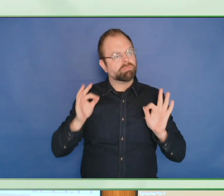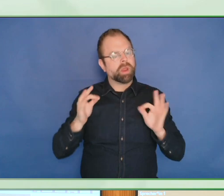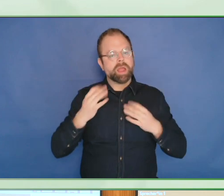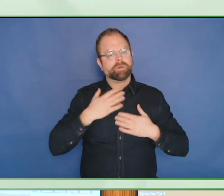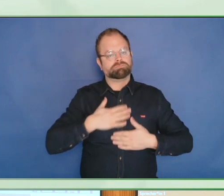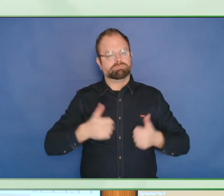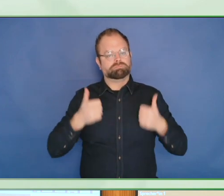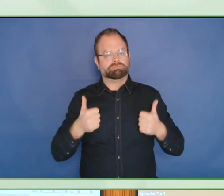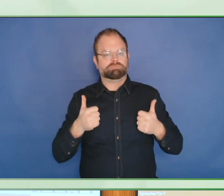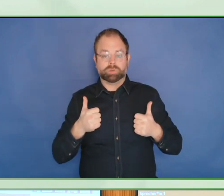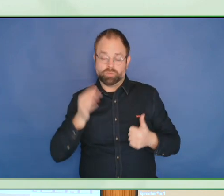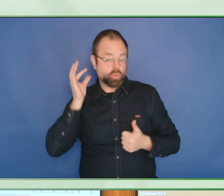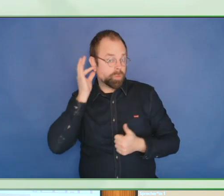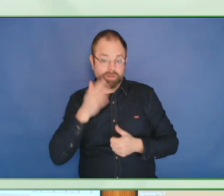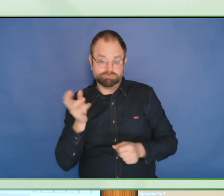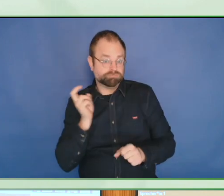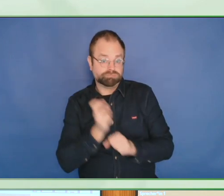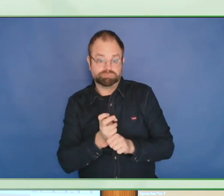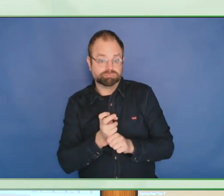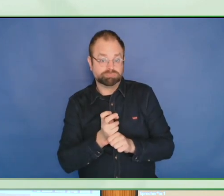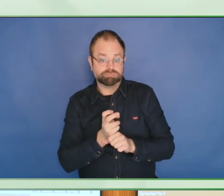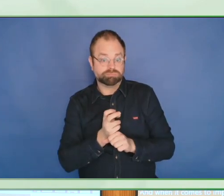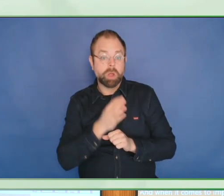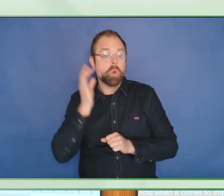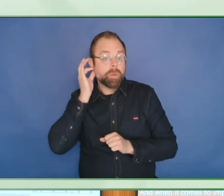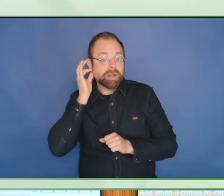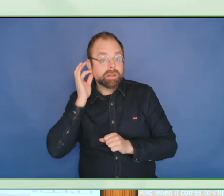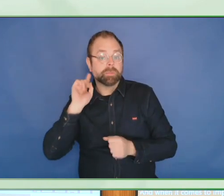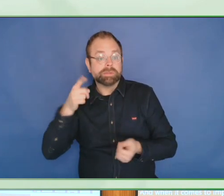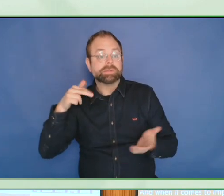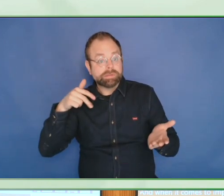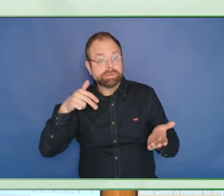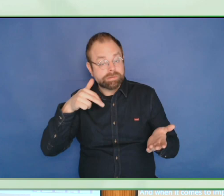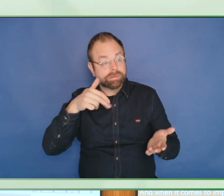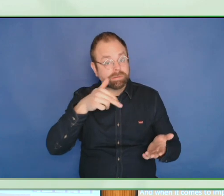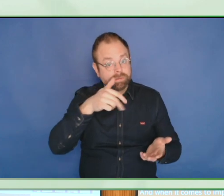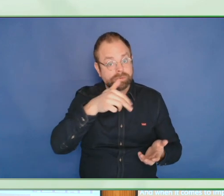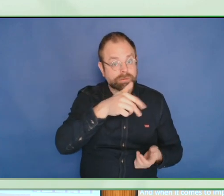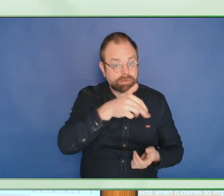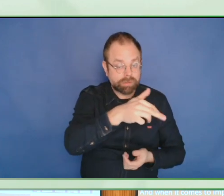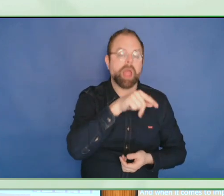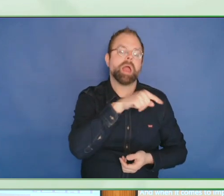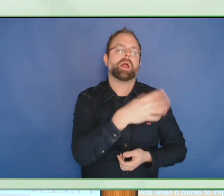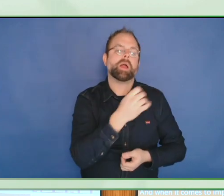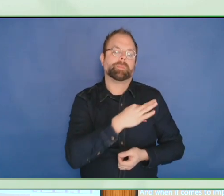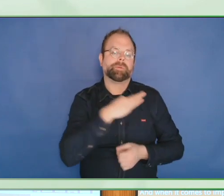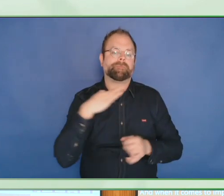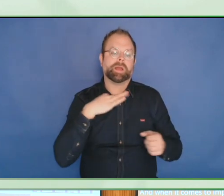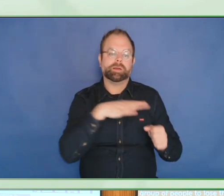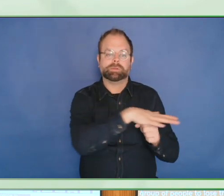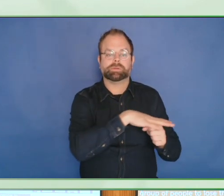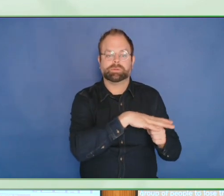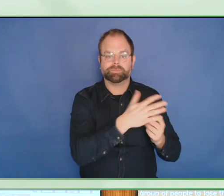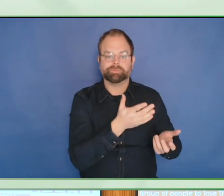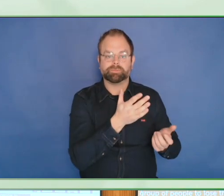women with disabilities are often the first group of people to lose their jobs or even when there's some issues in the family,